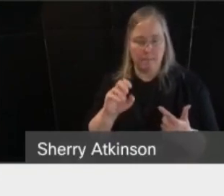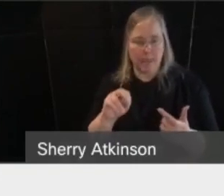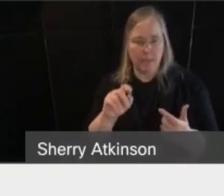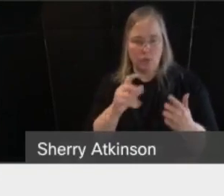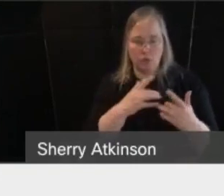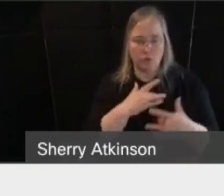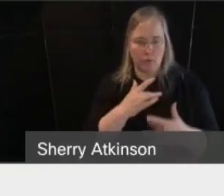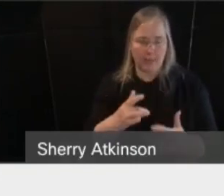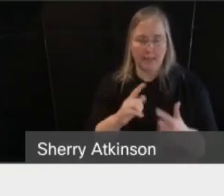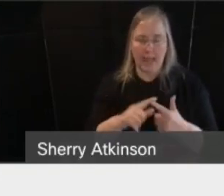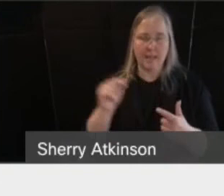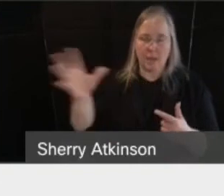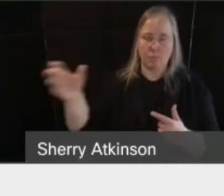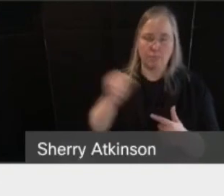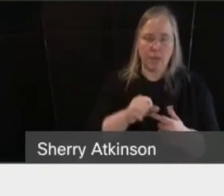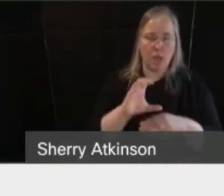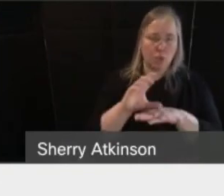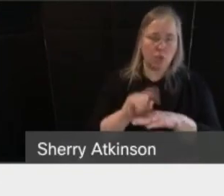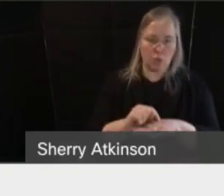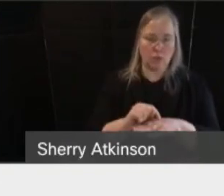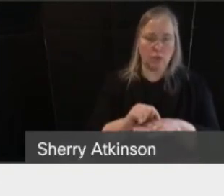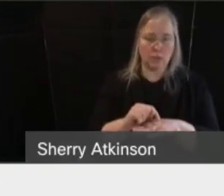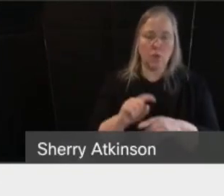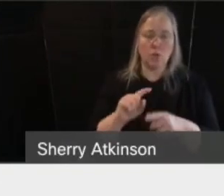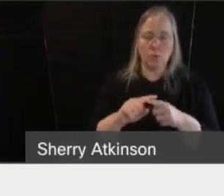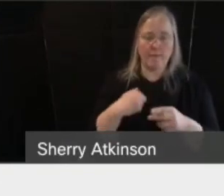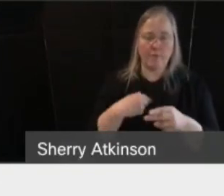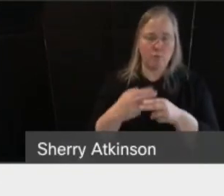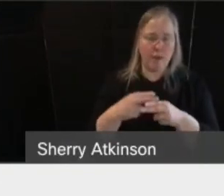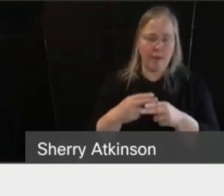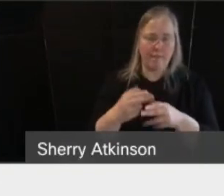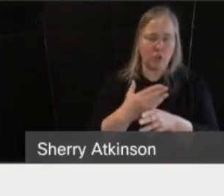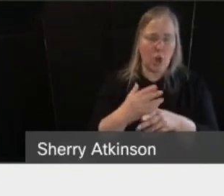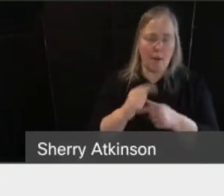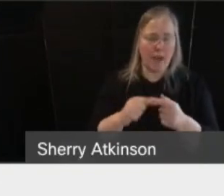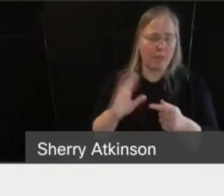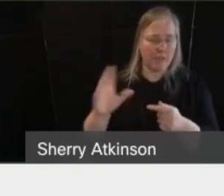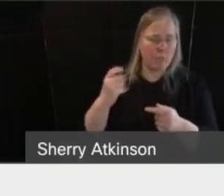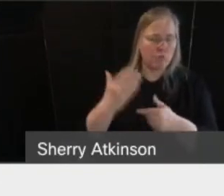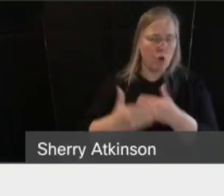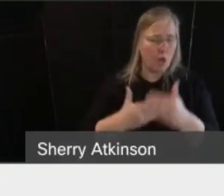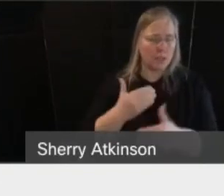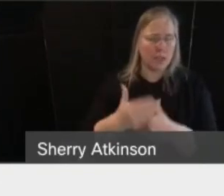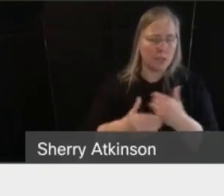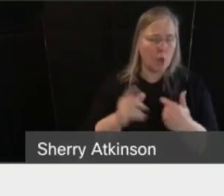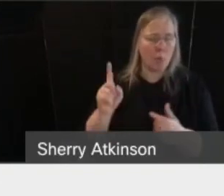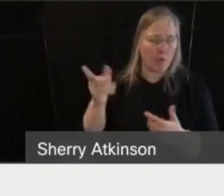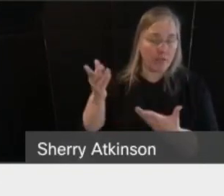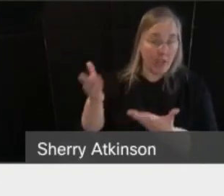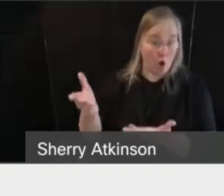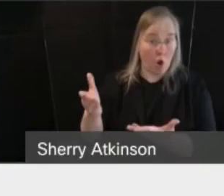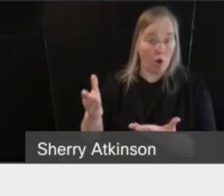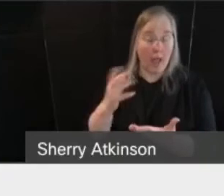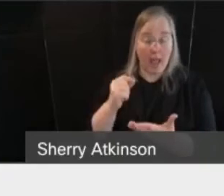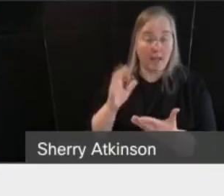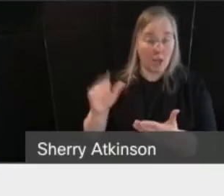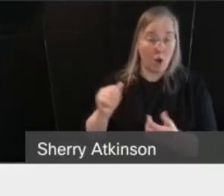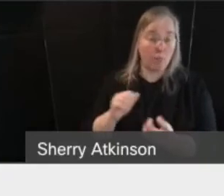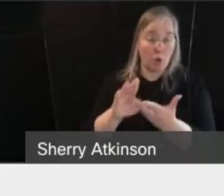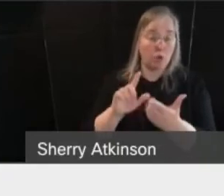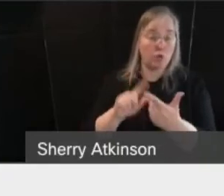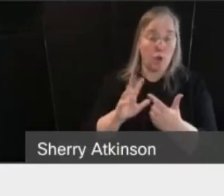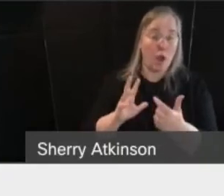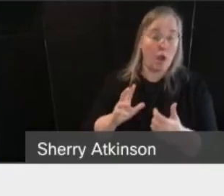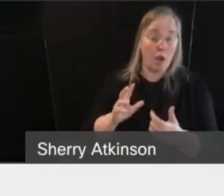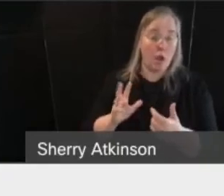consultant in to have a very brief share of the process and where they are and their approach in terms of updating of the general